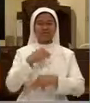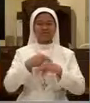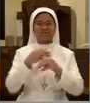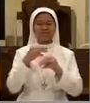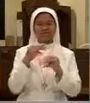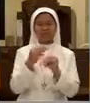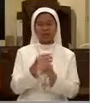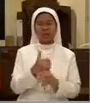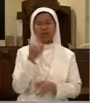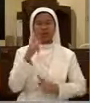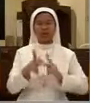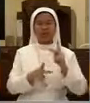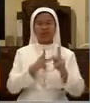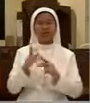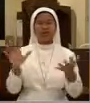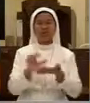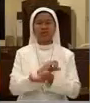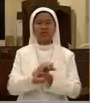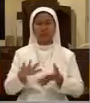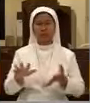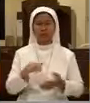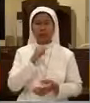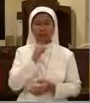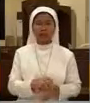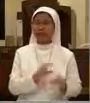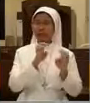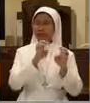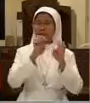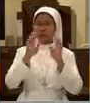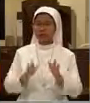Hindi yan ang evangelization.